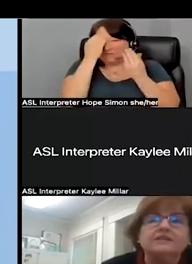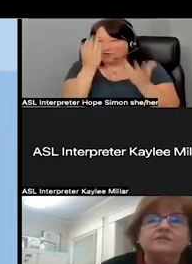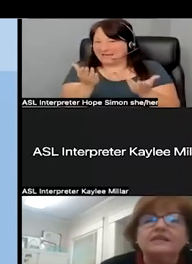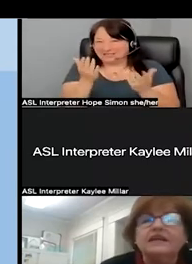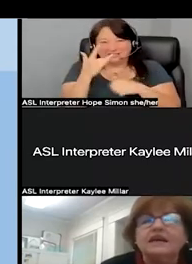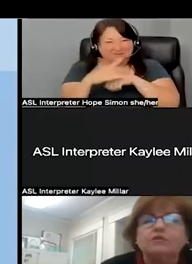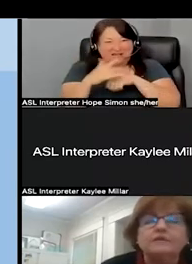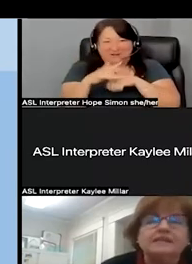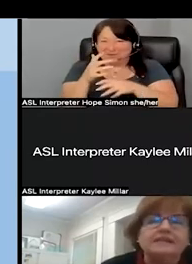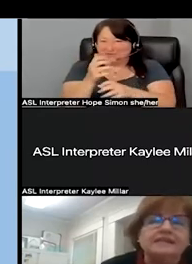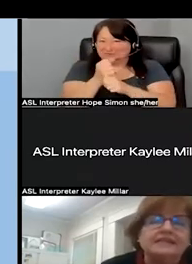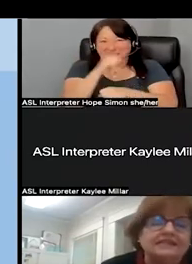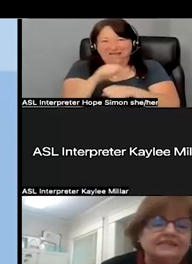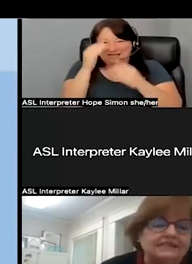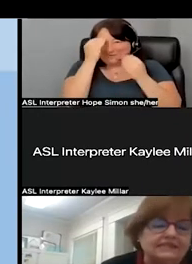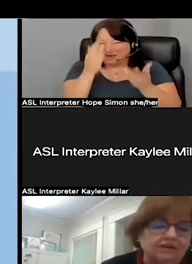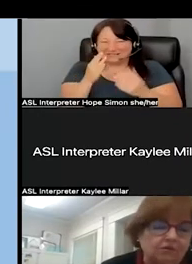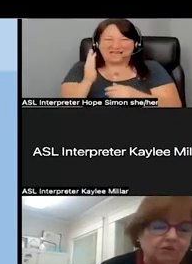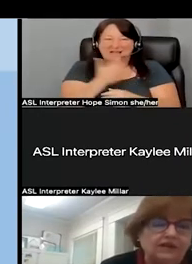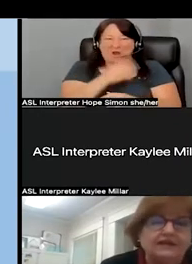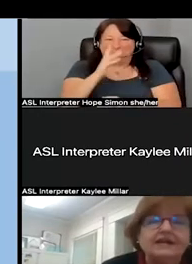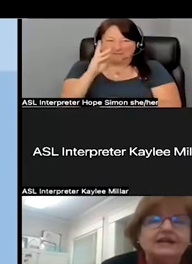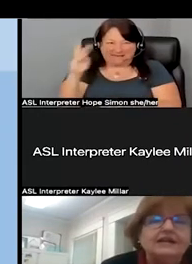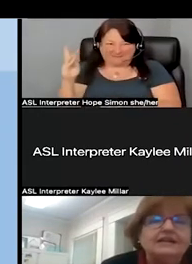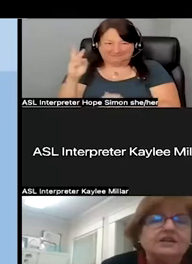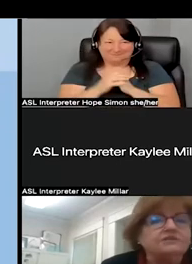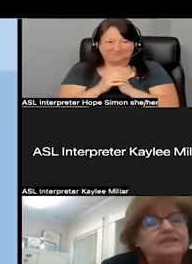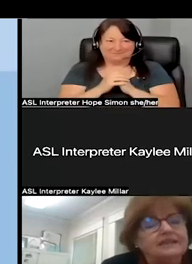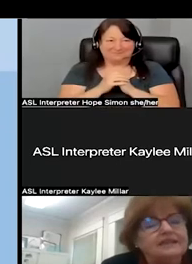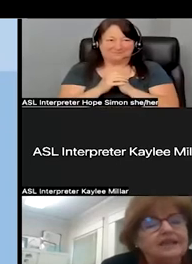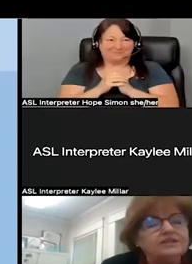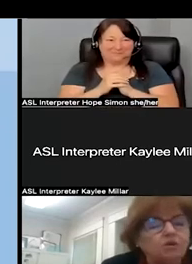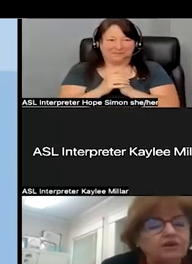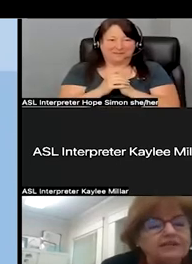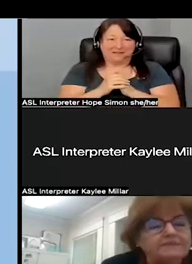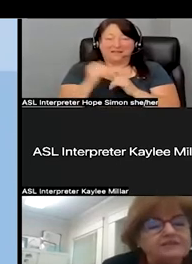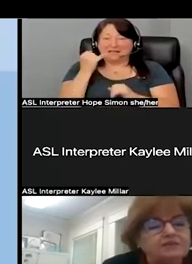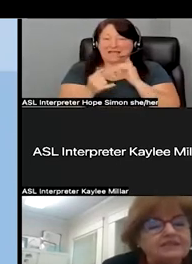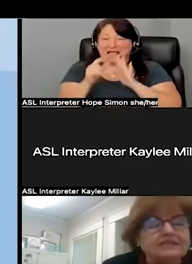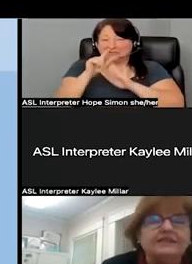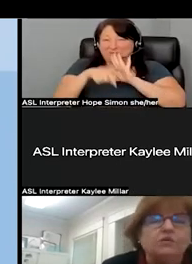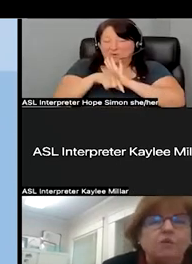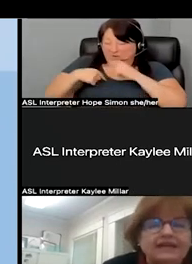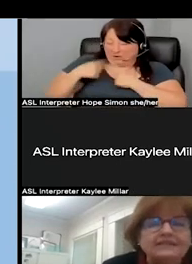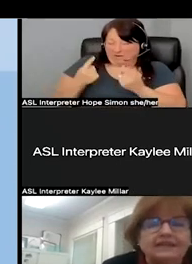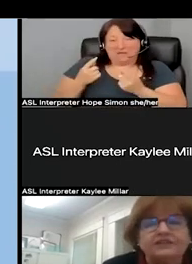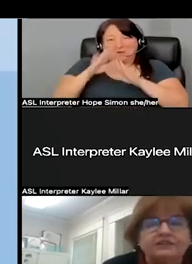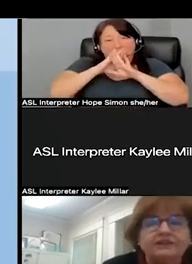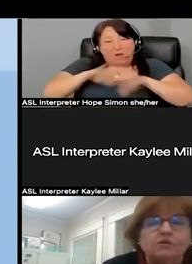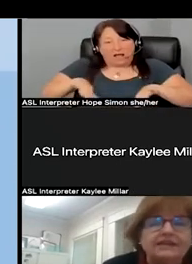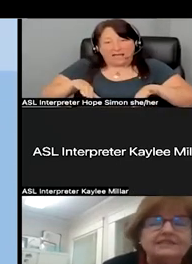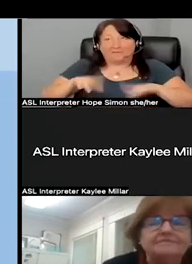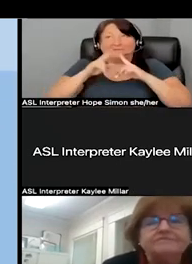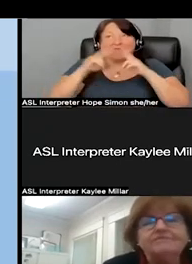to anyone at our website at scedc.org. So last quarter has been relatively quiet, actually